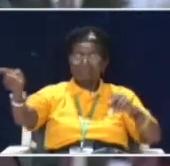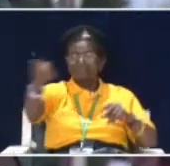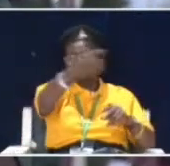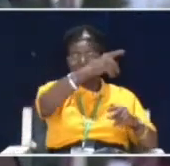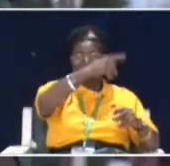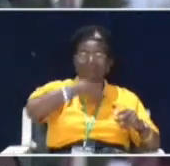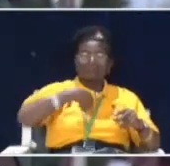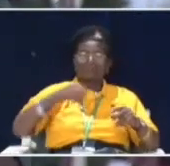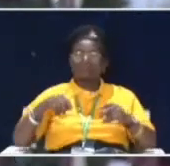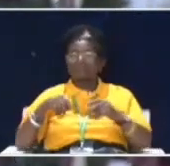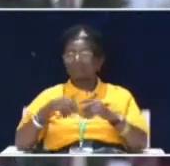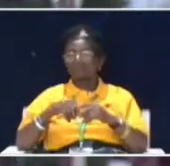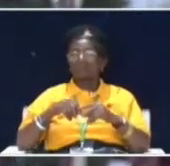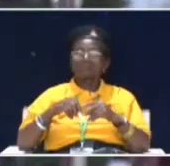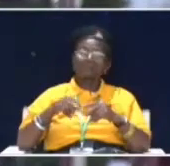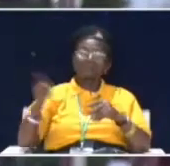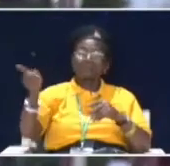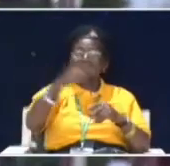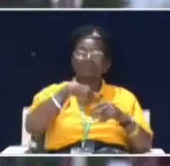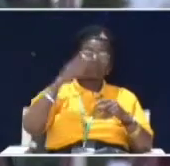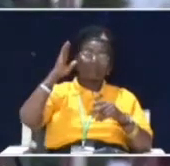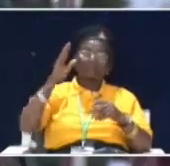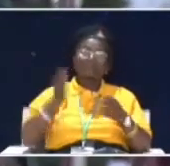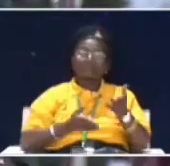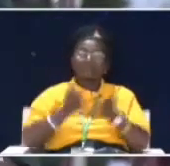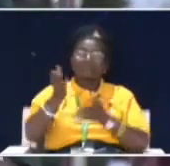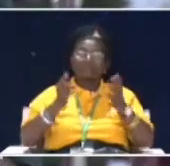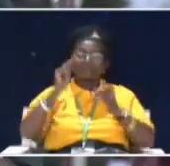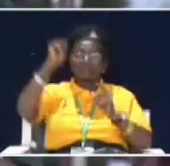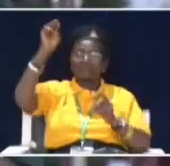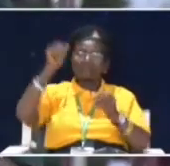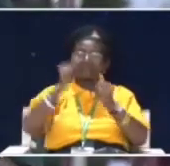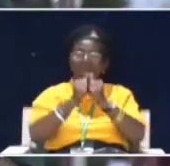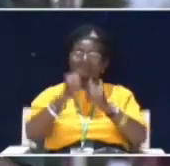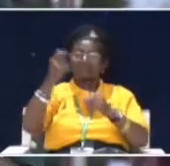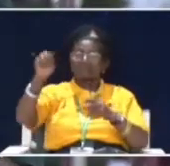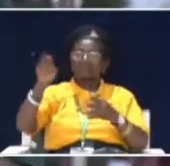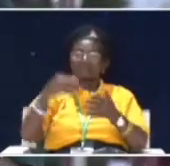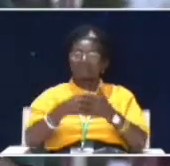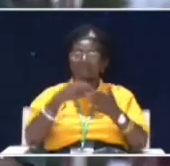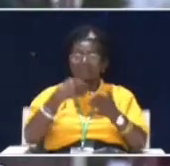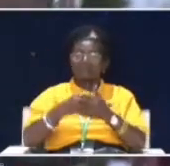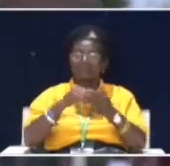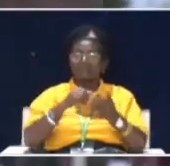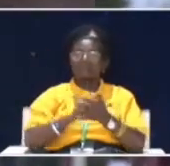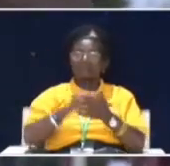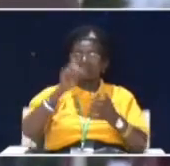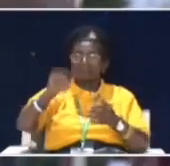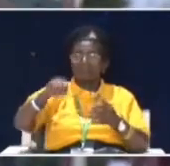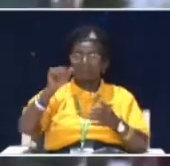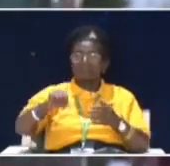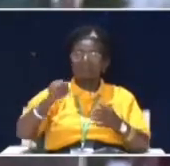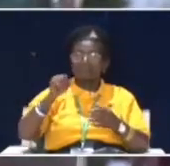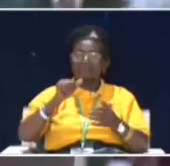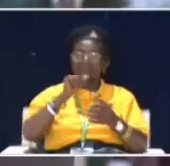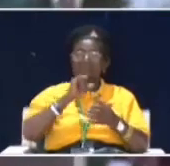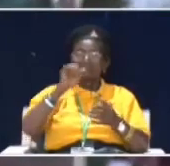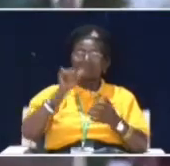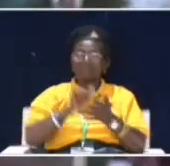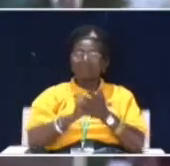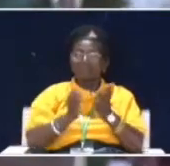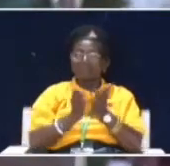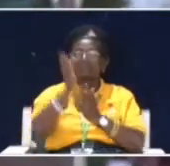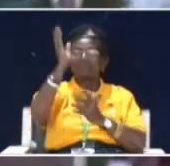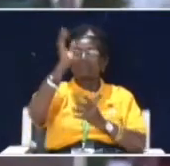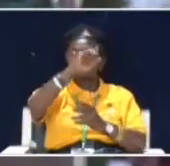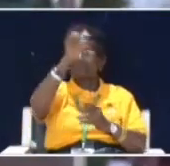di olowo. You will serve him with the money. Pe wa fi owo yen si wa fi mo Olorun. Is that correct? Show